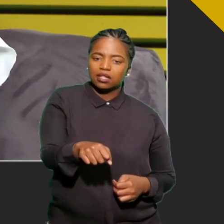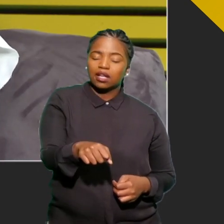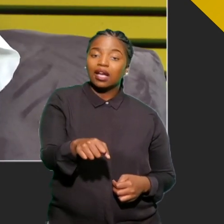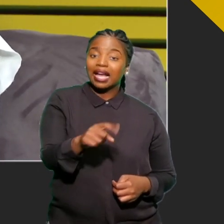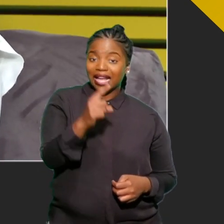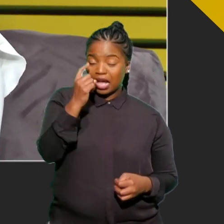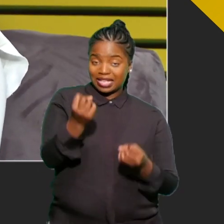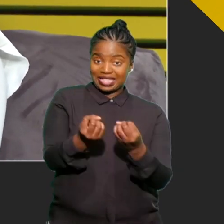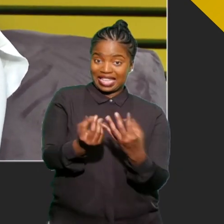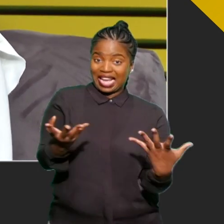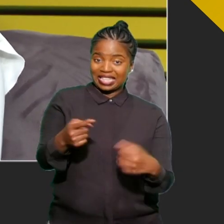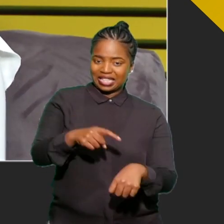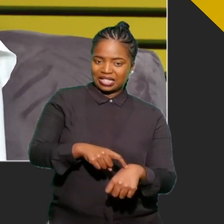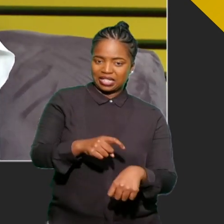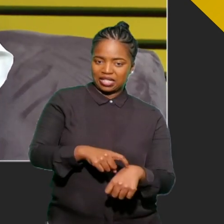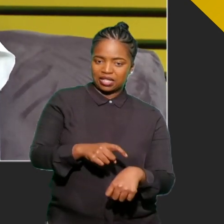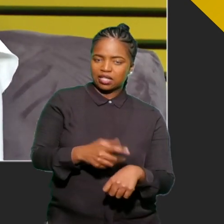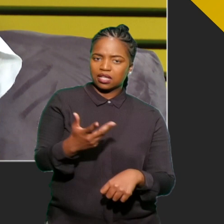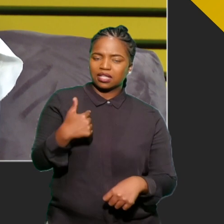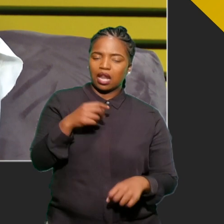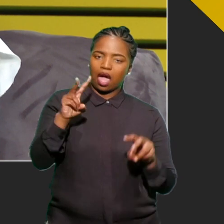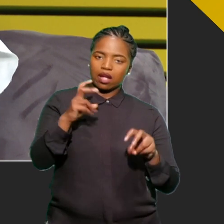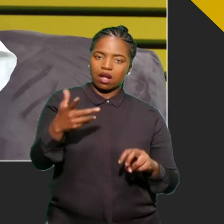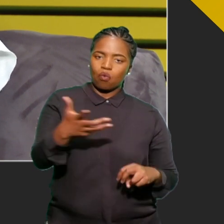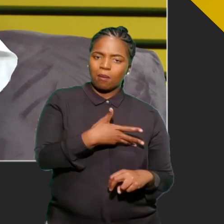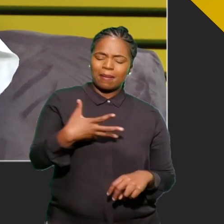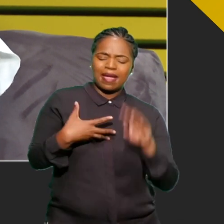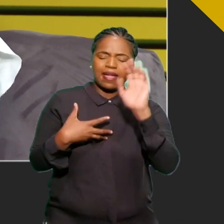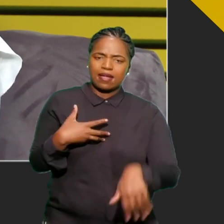I think most of the time it's just the motherly instinct that kicks in.